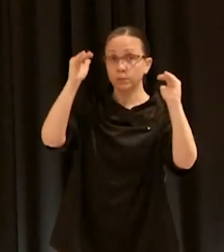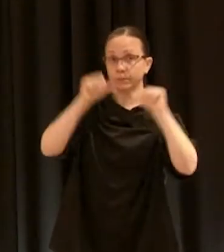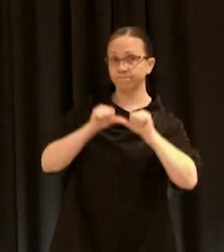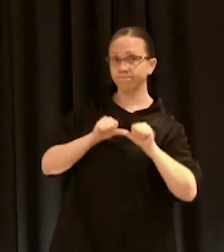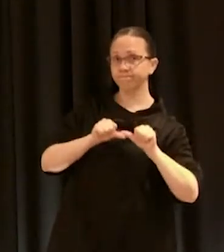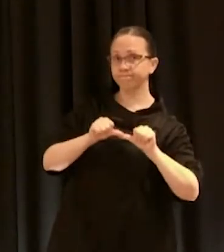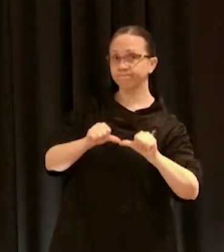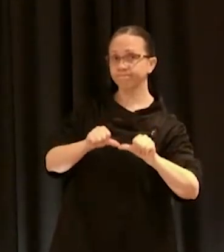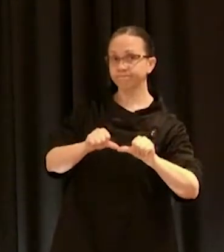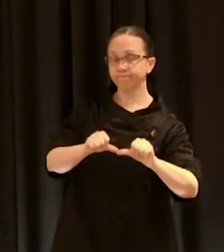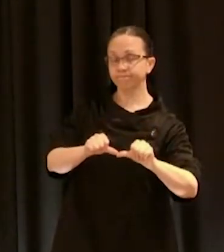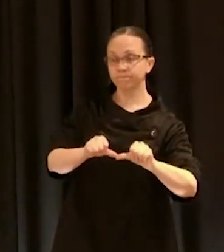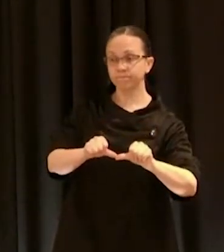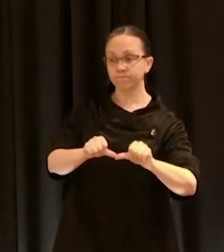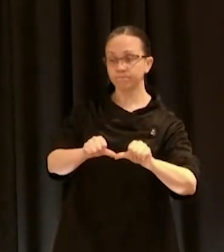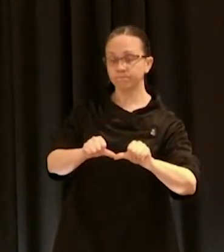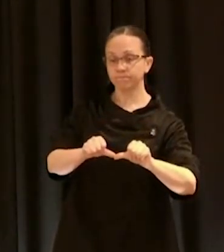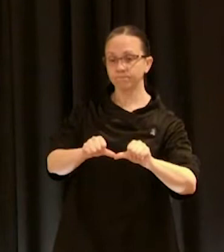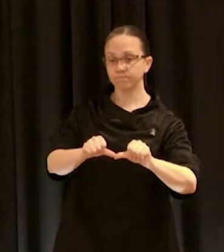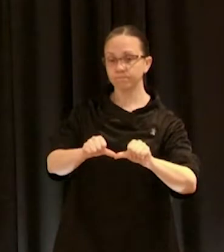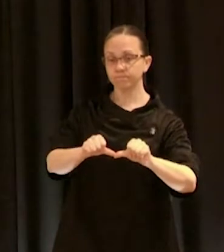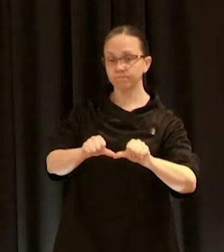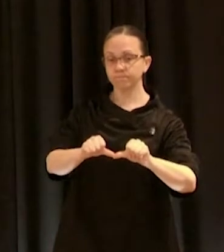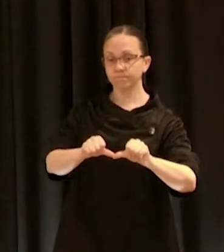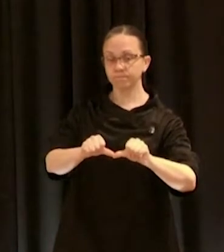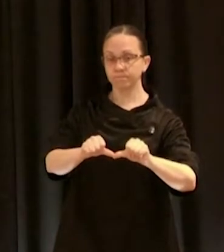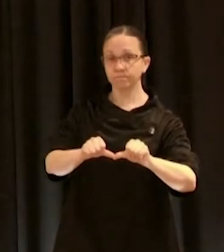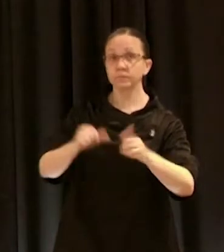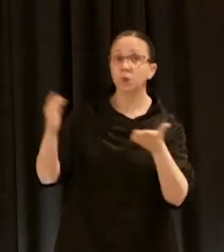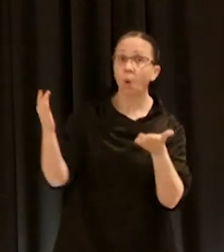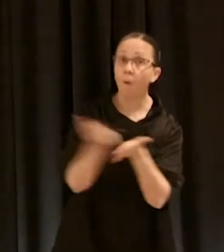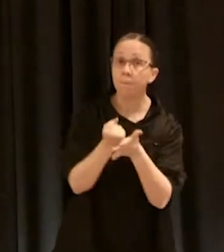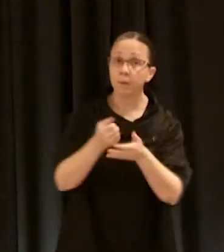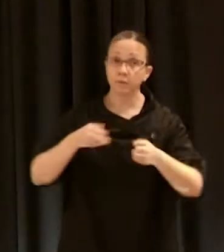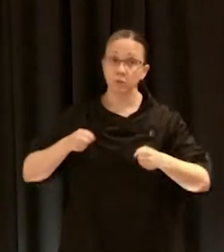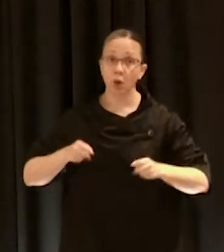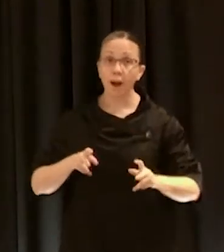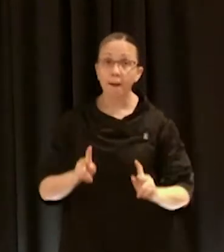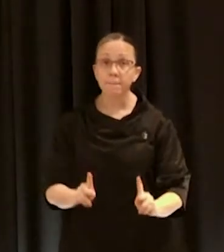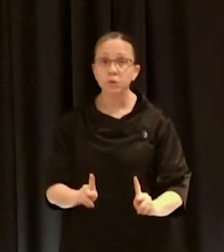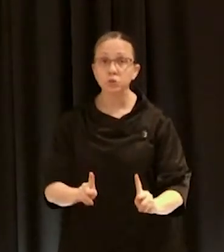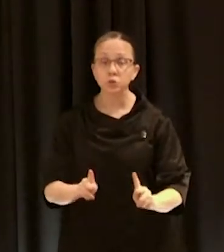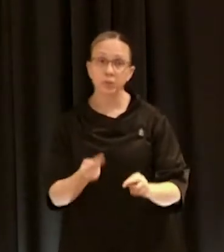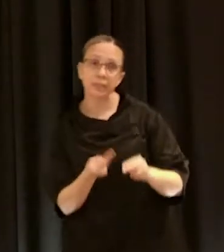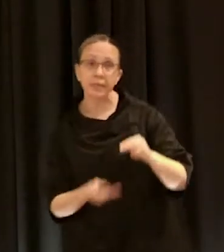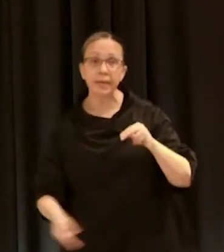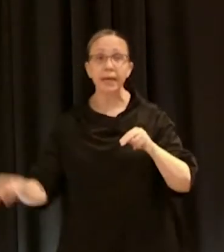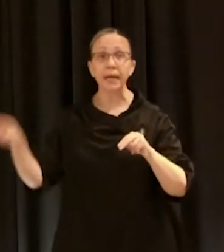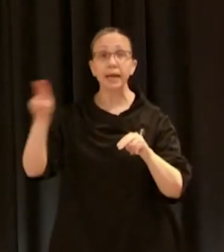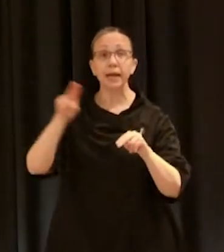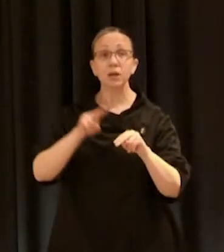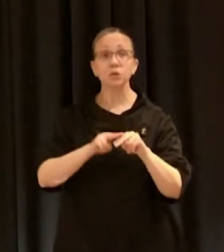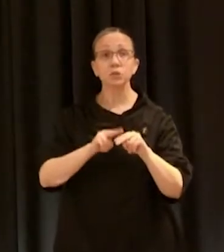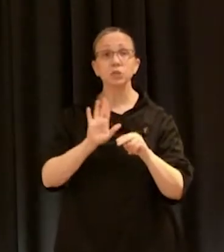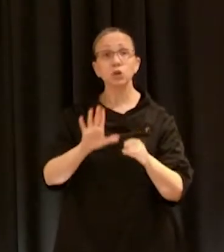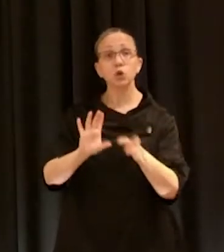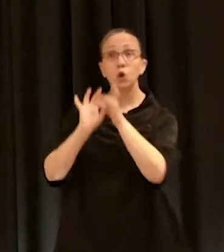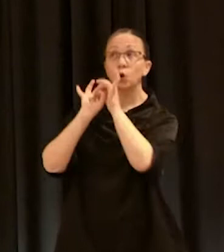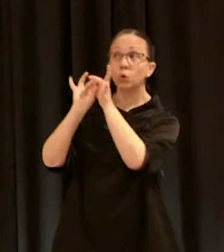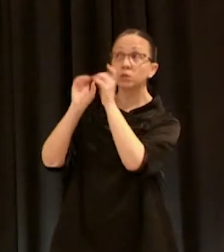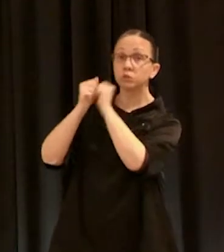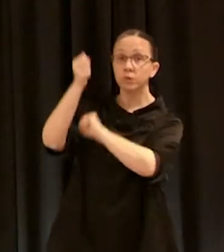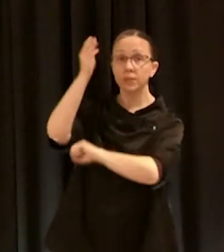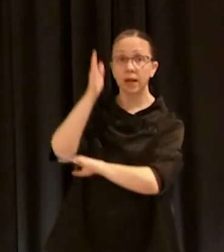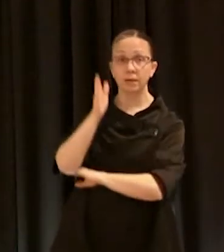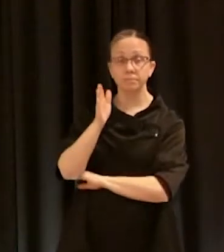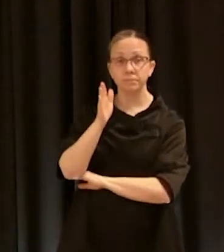expectation, and to maximize this opportunity to increase your relationship with